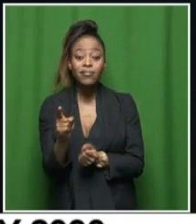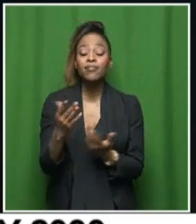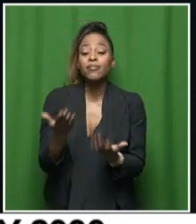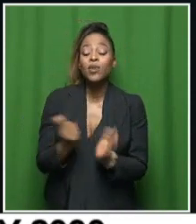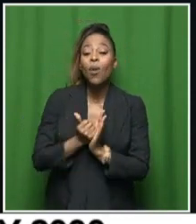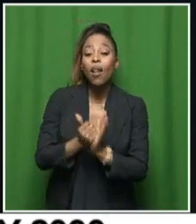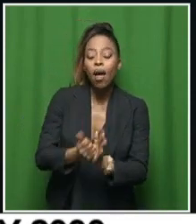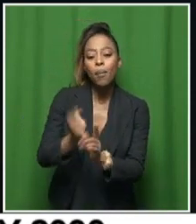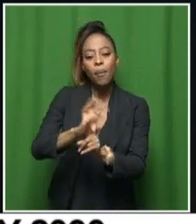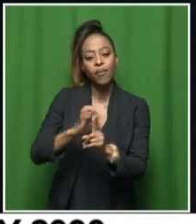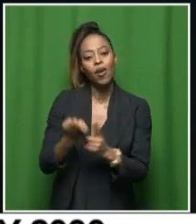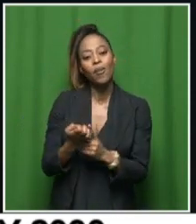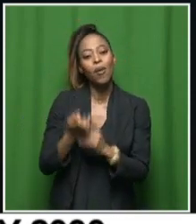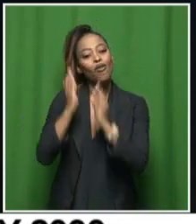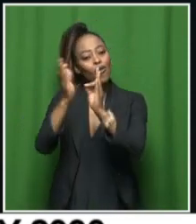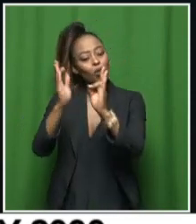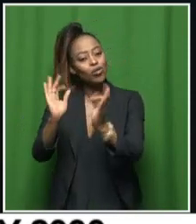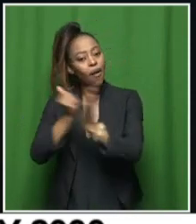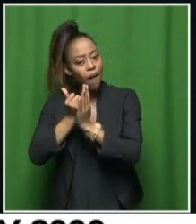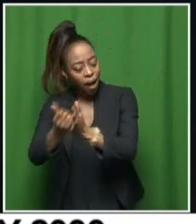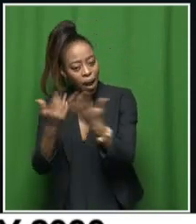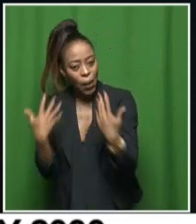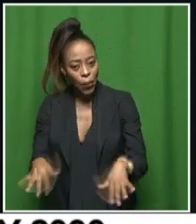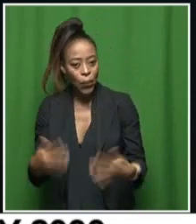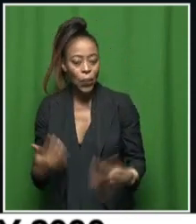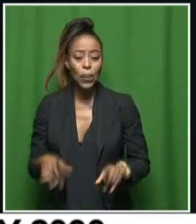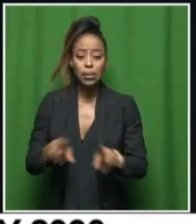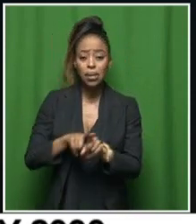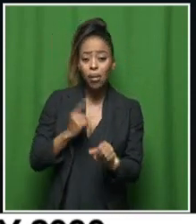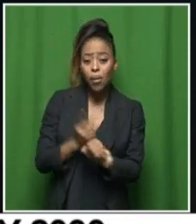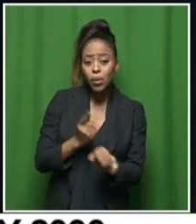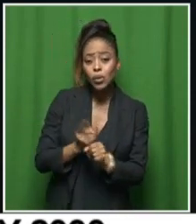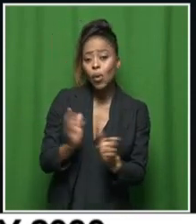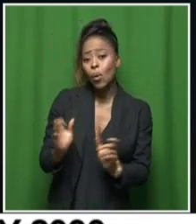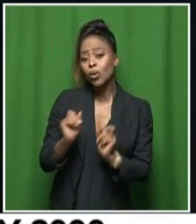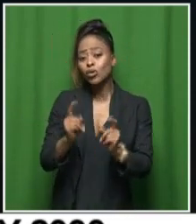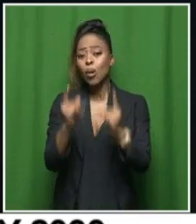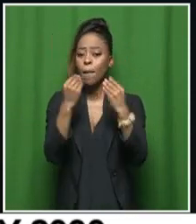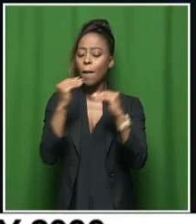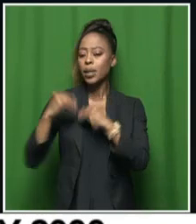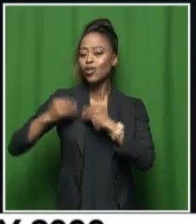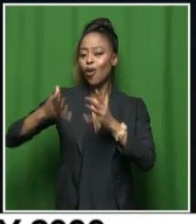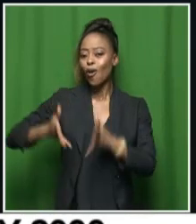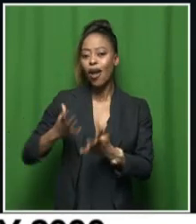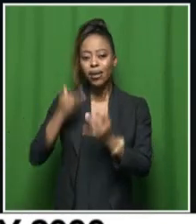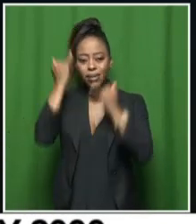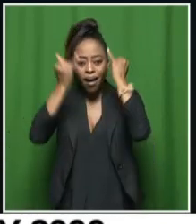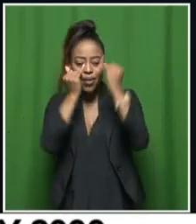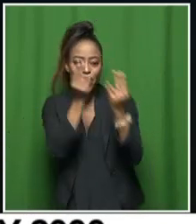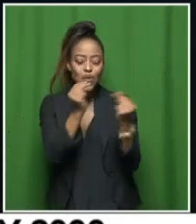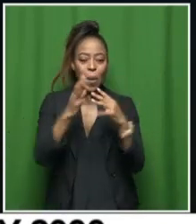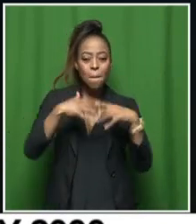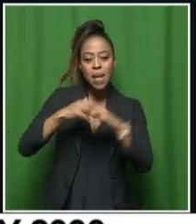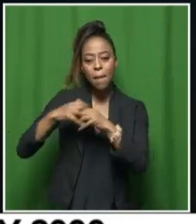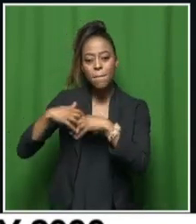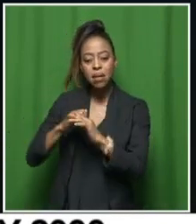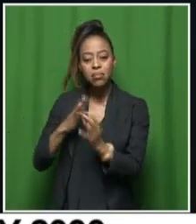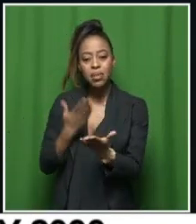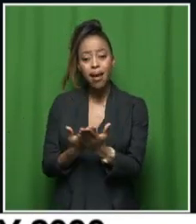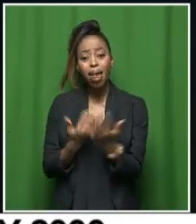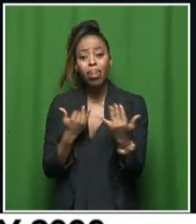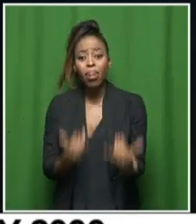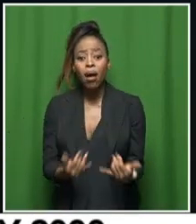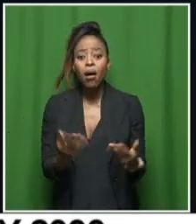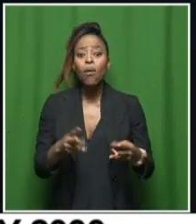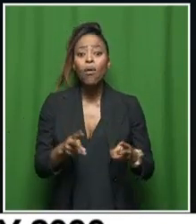the environment well into the future, and also provide opportunities for entrepreneurship. So, looking at roadmaps where